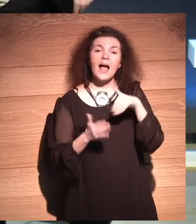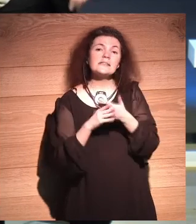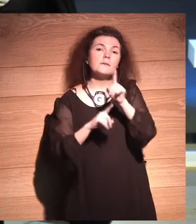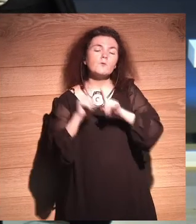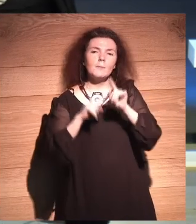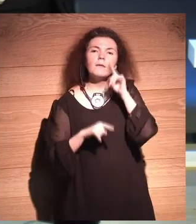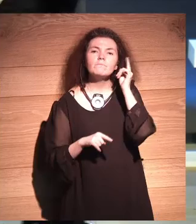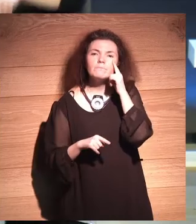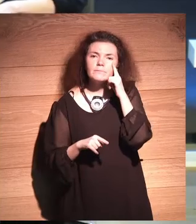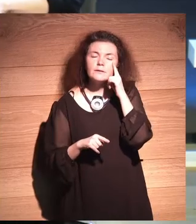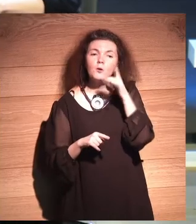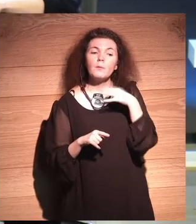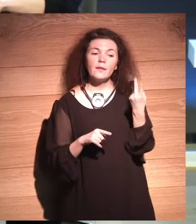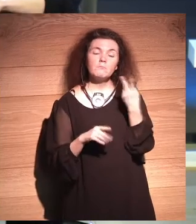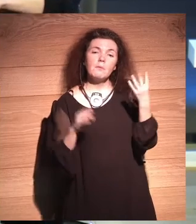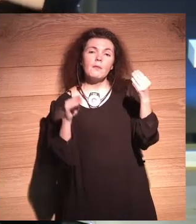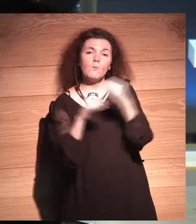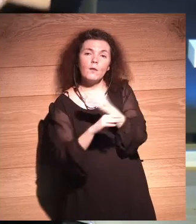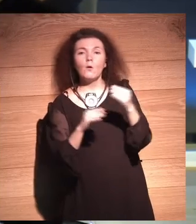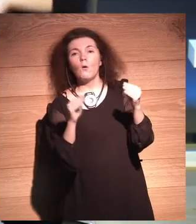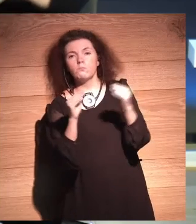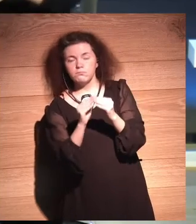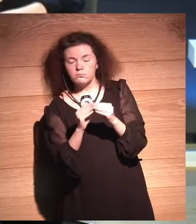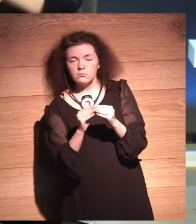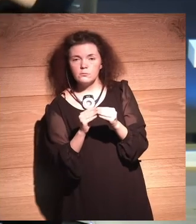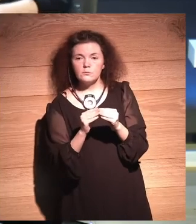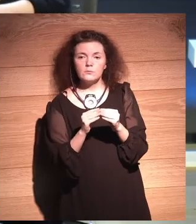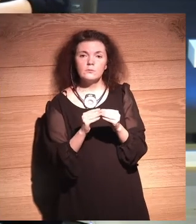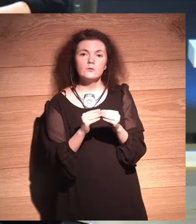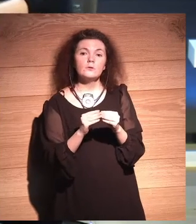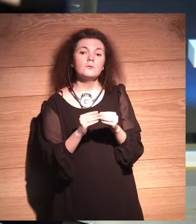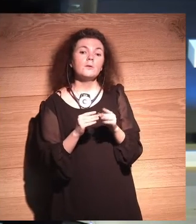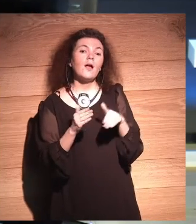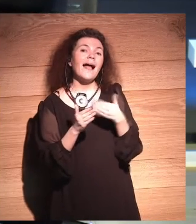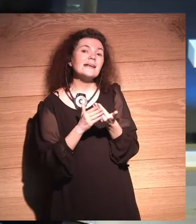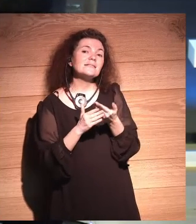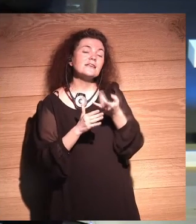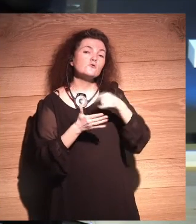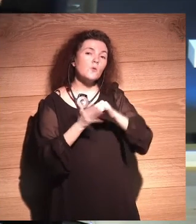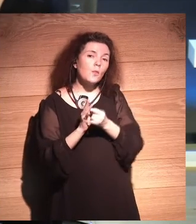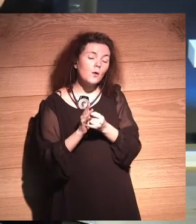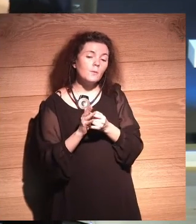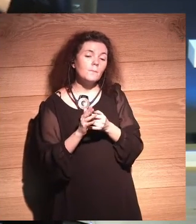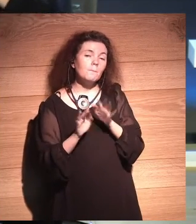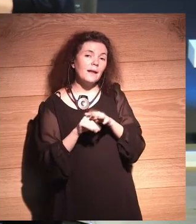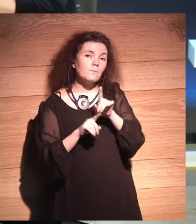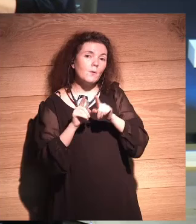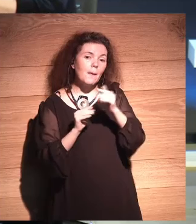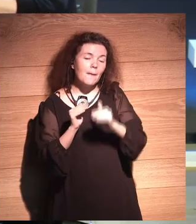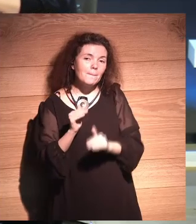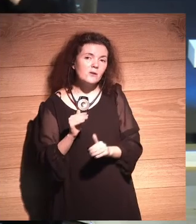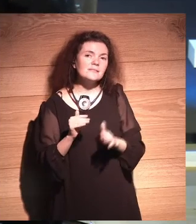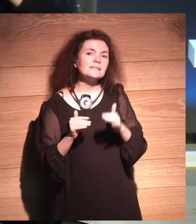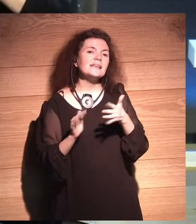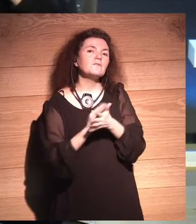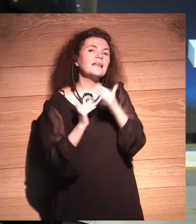to solve it and make it better, that should actually be the case. And so that comes down to the very simple